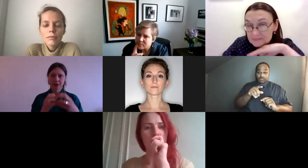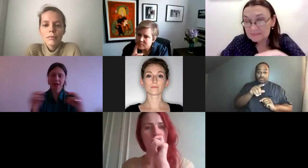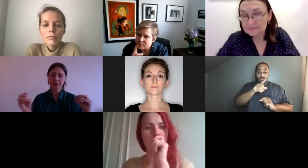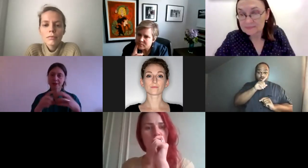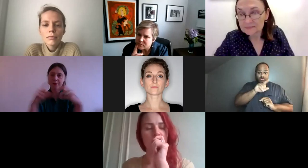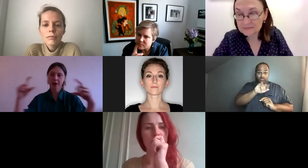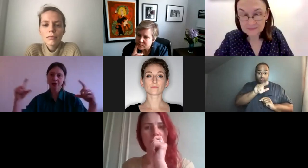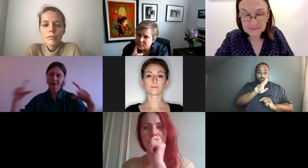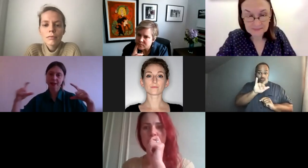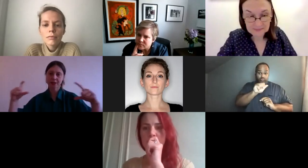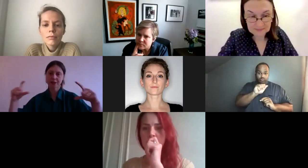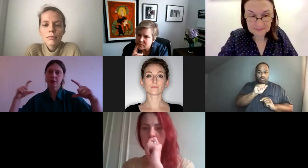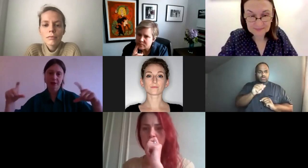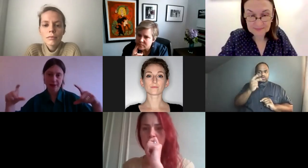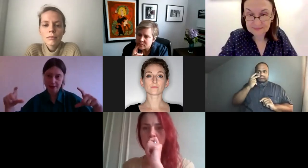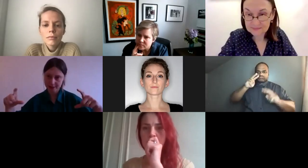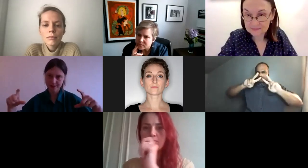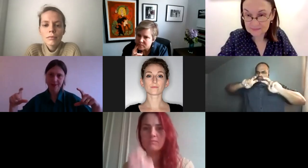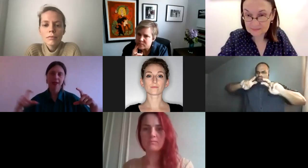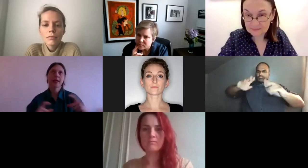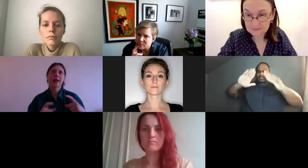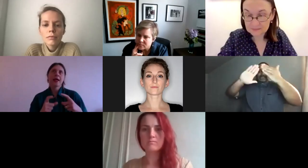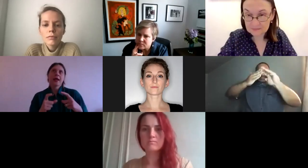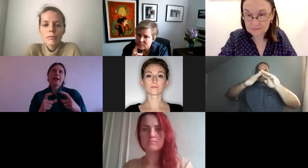the structure, the power structures of the city.